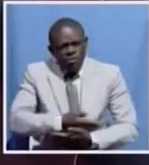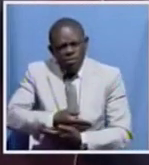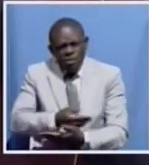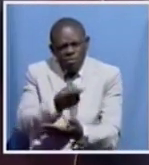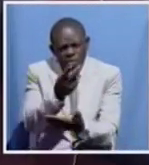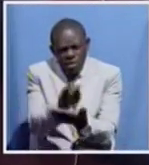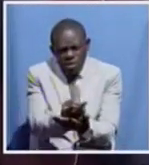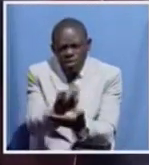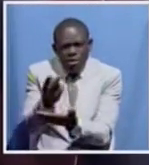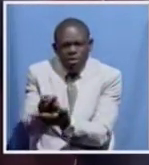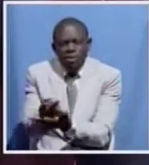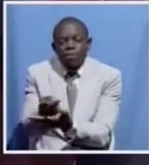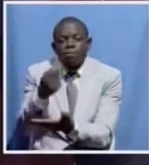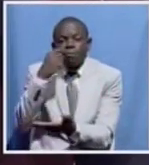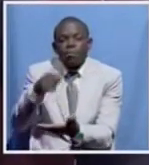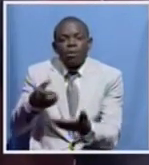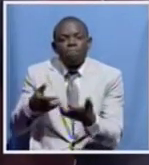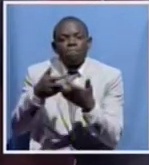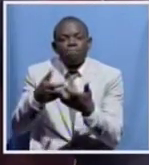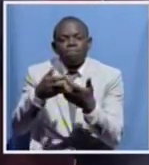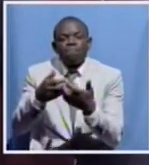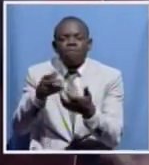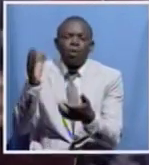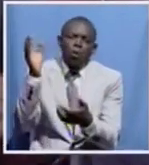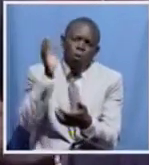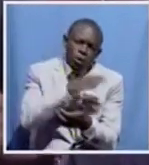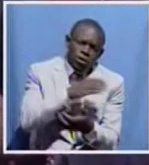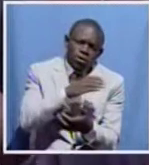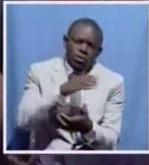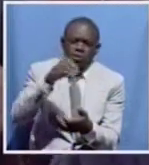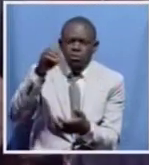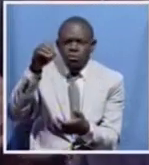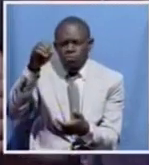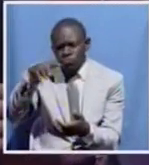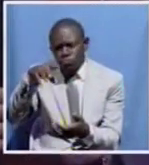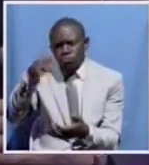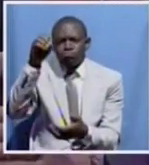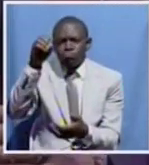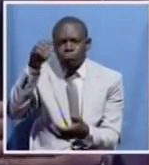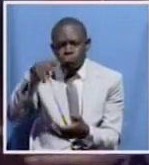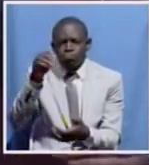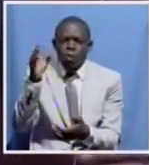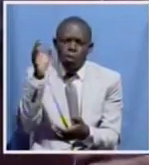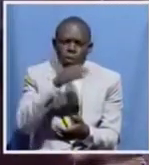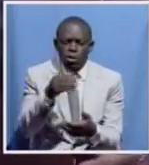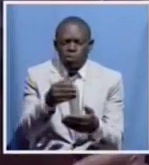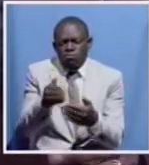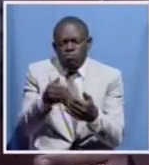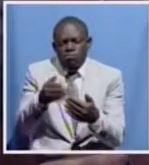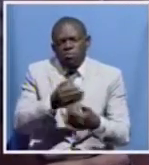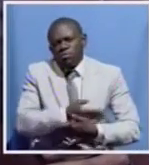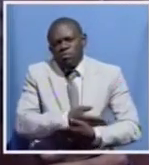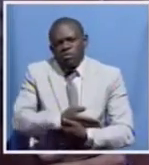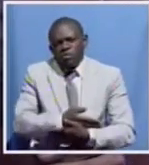heater which has to be switched on and off. We found that where there is supposed to be a distance of at least a